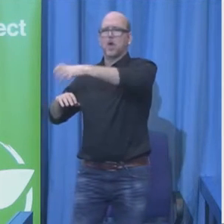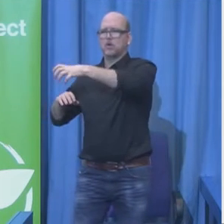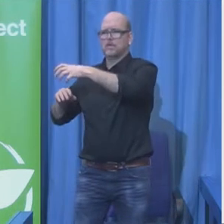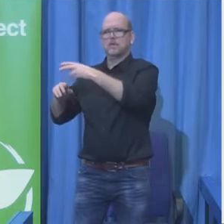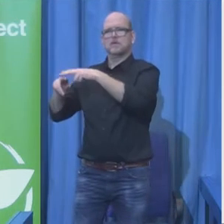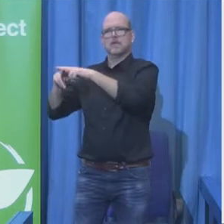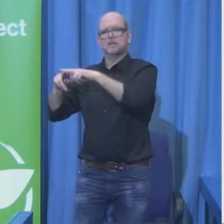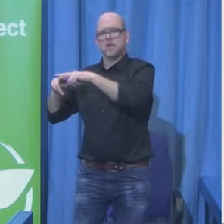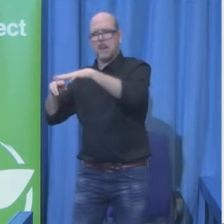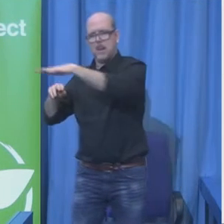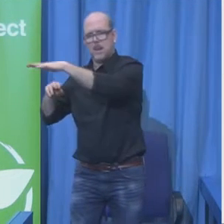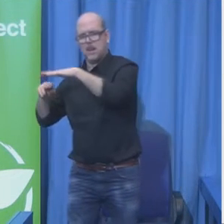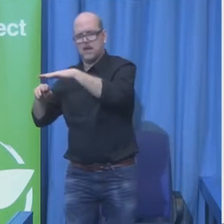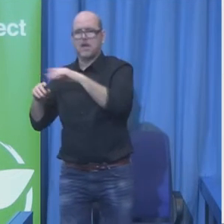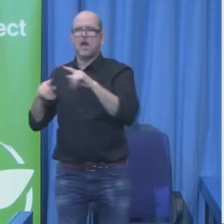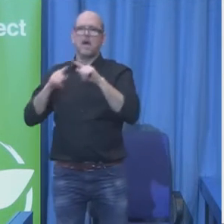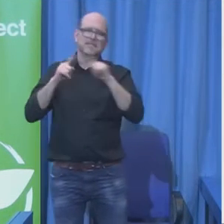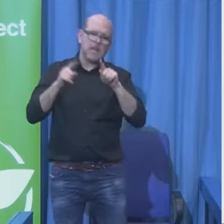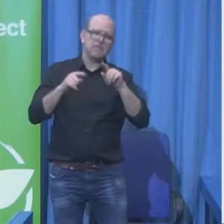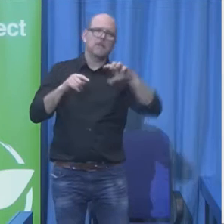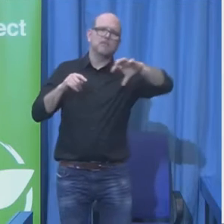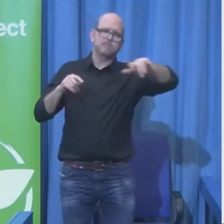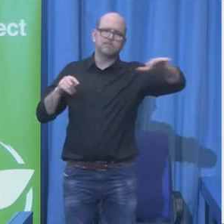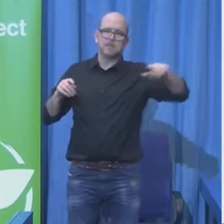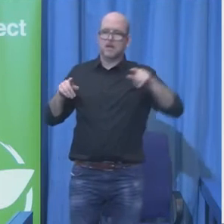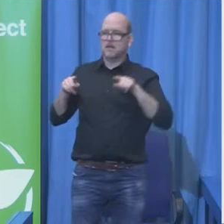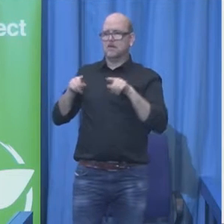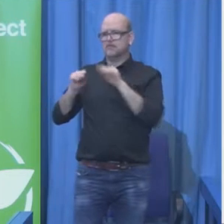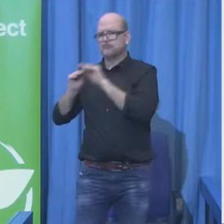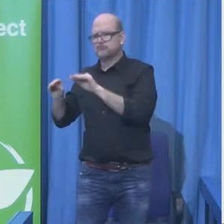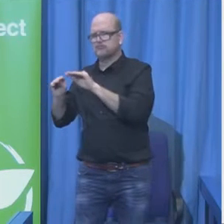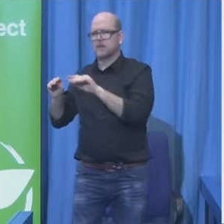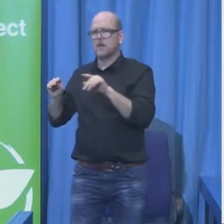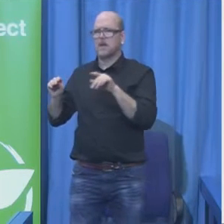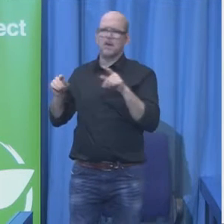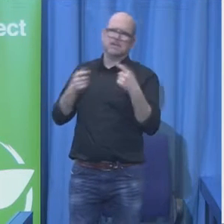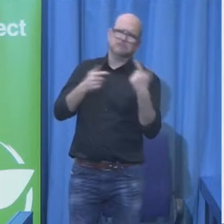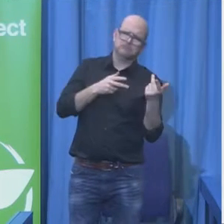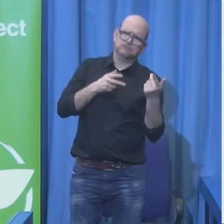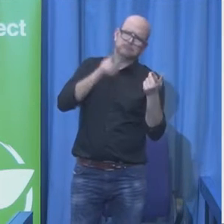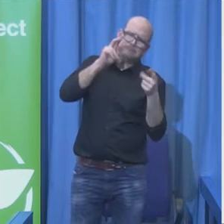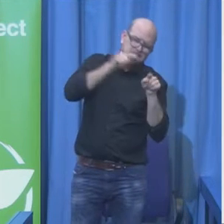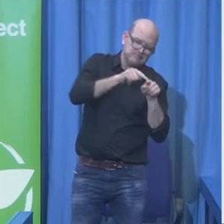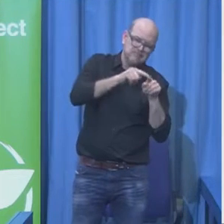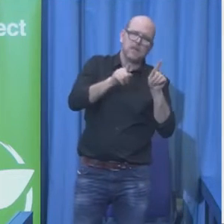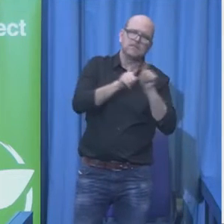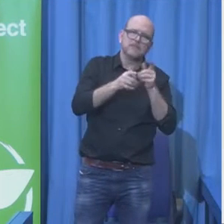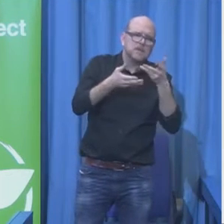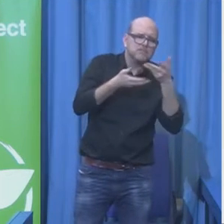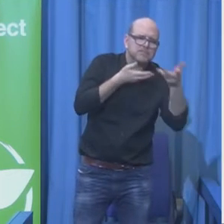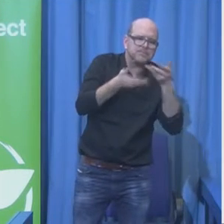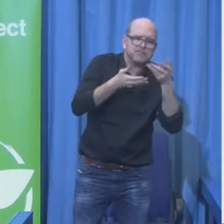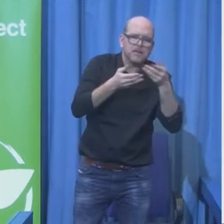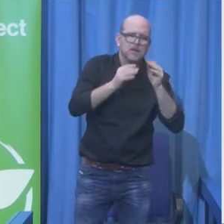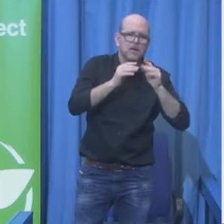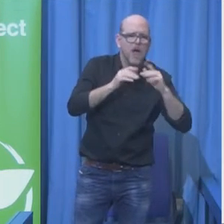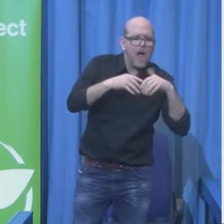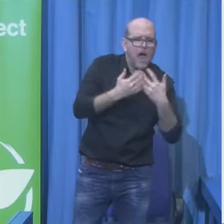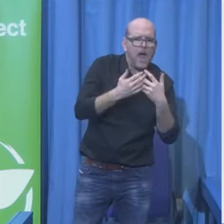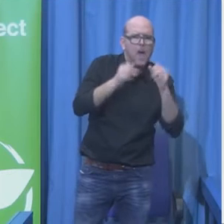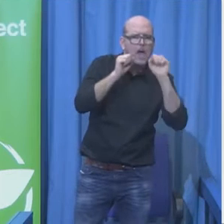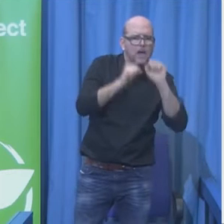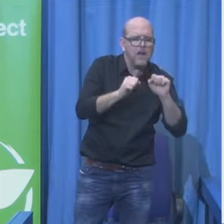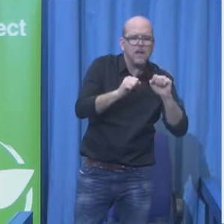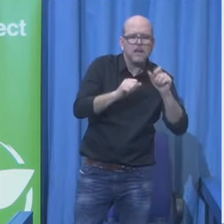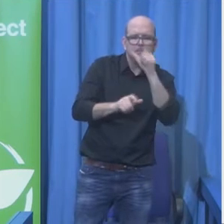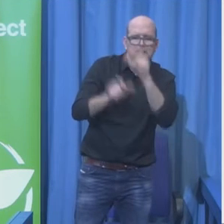our member states, where us, the Council of Europe, could provide support and input for example, through peer-to-peer exchanges of